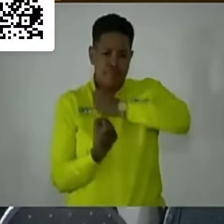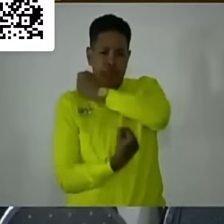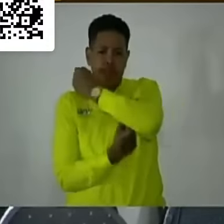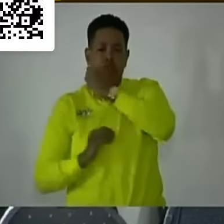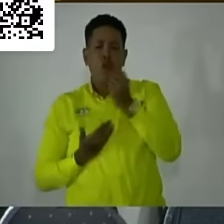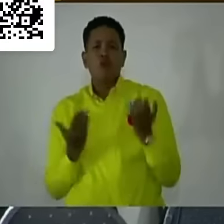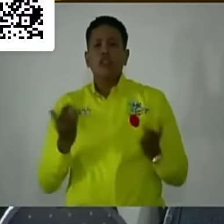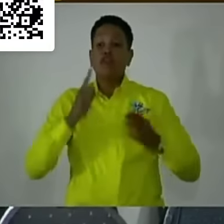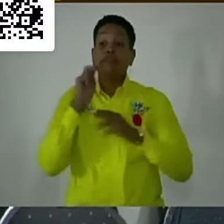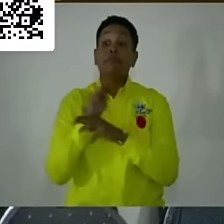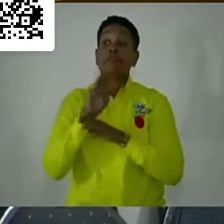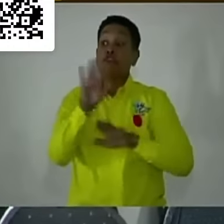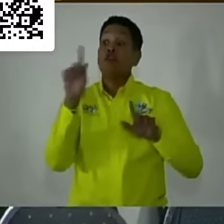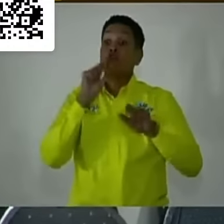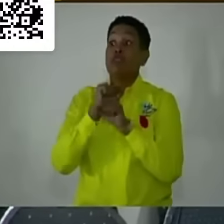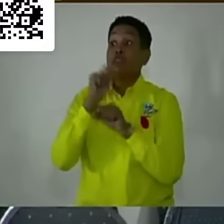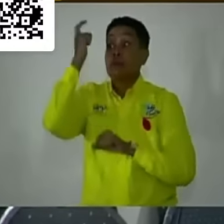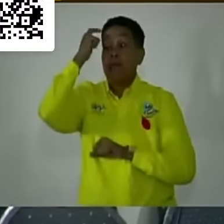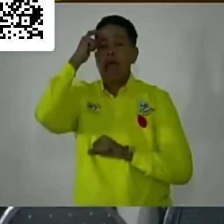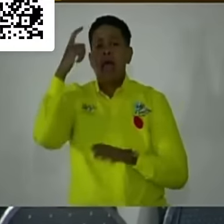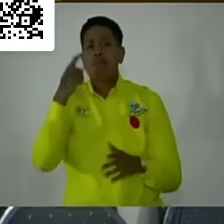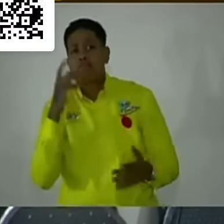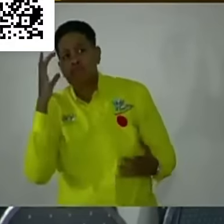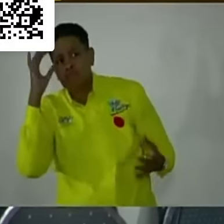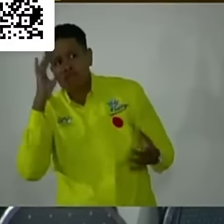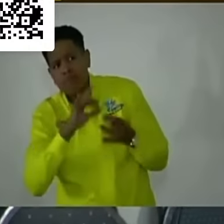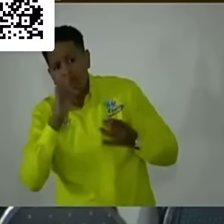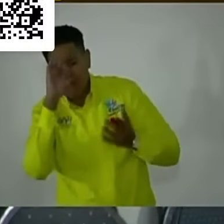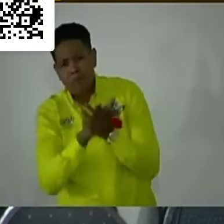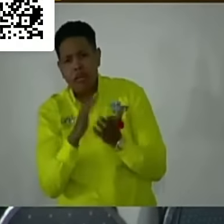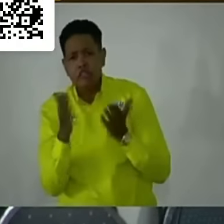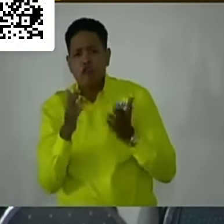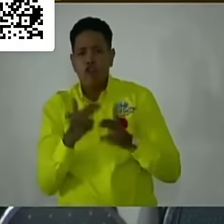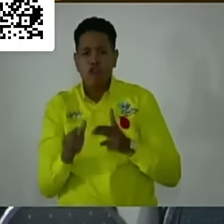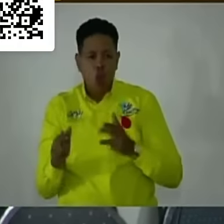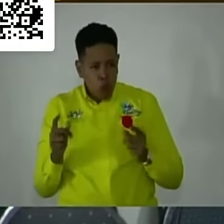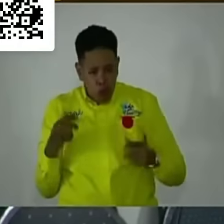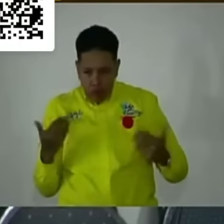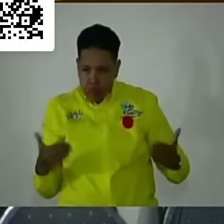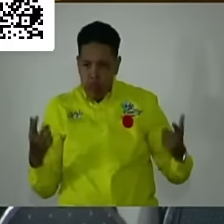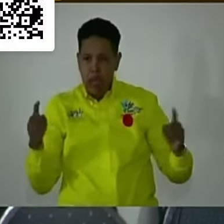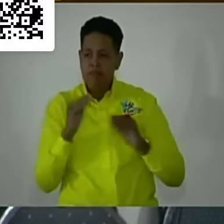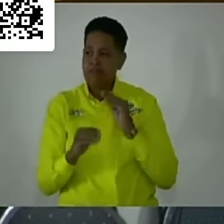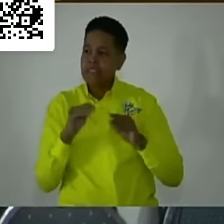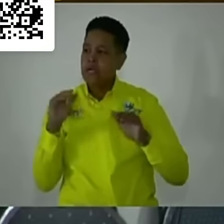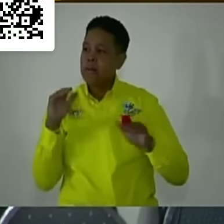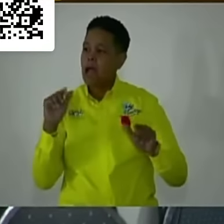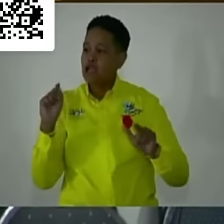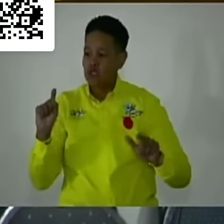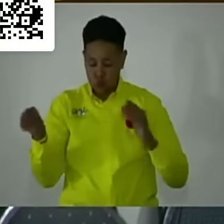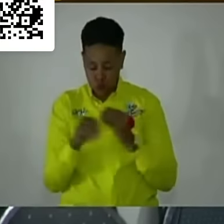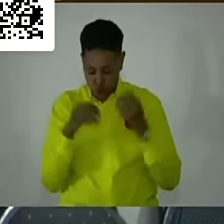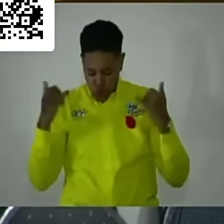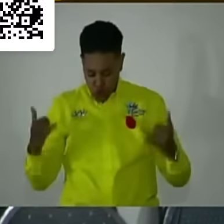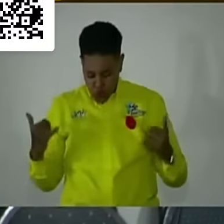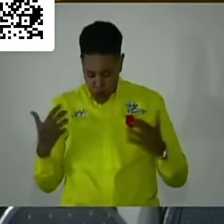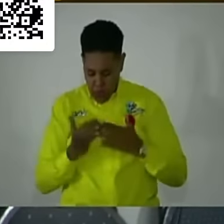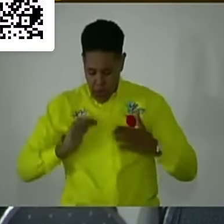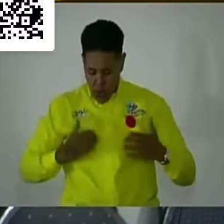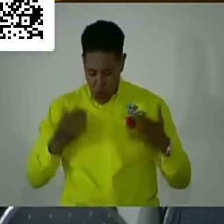ministry is of the mindset that the services are restored in the shortest period of time. To date, our